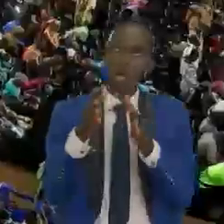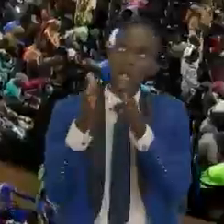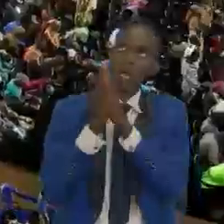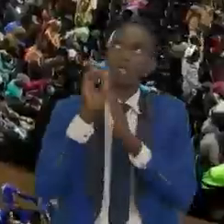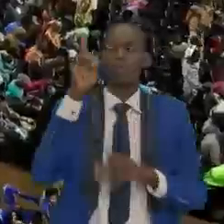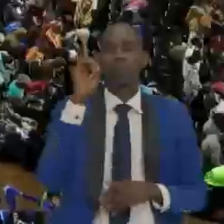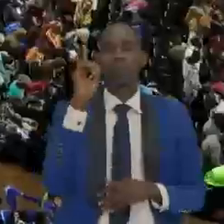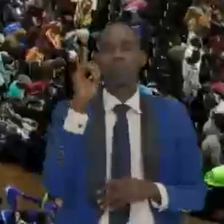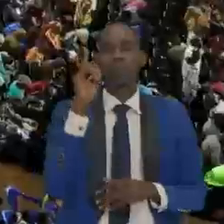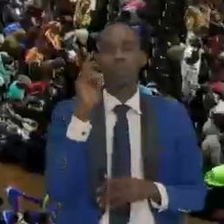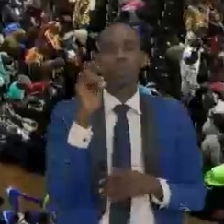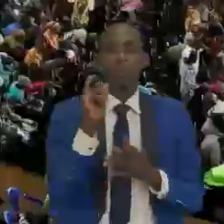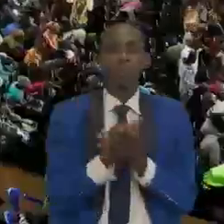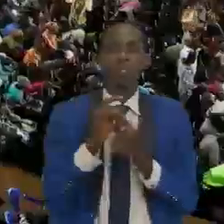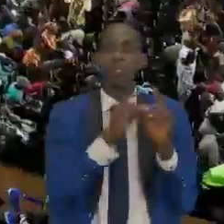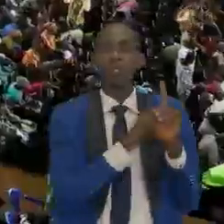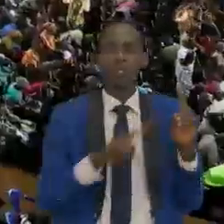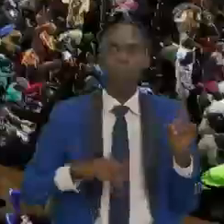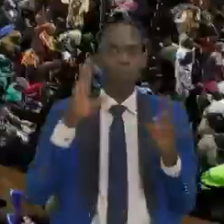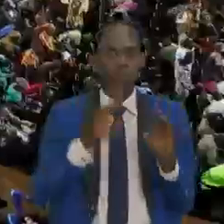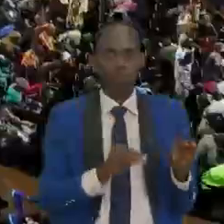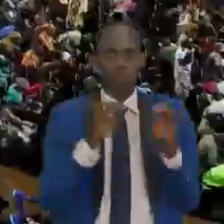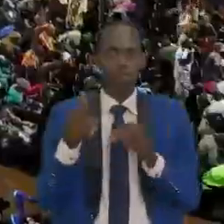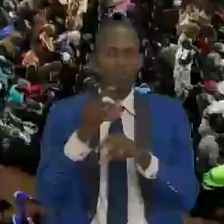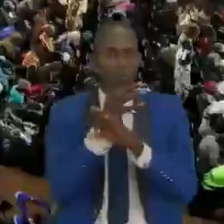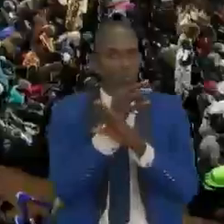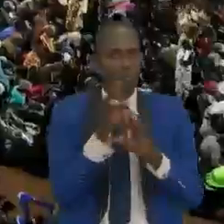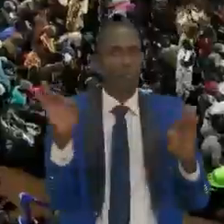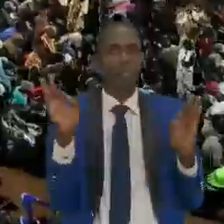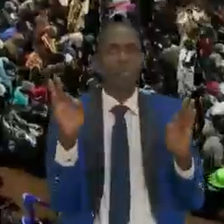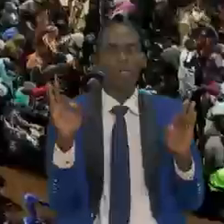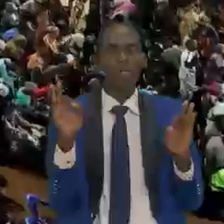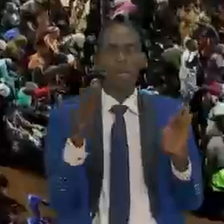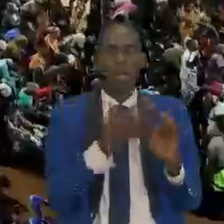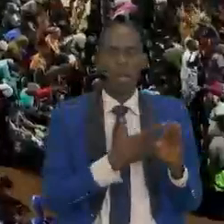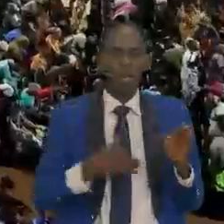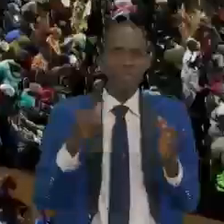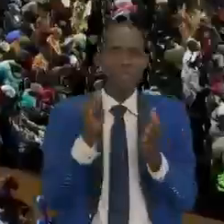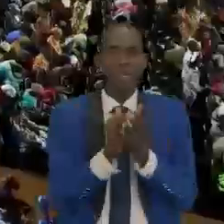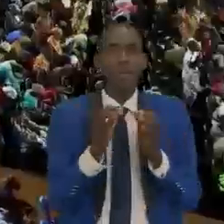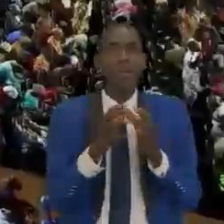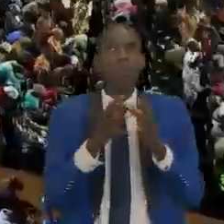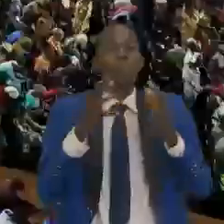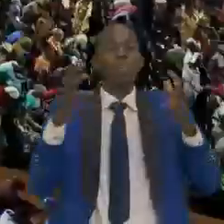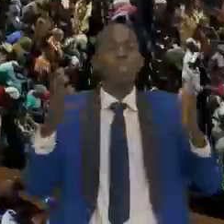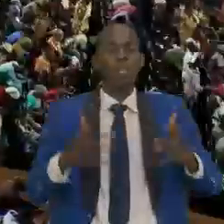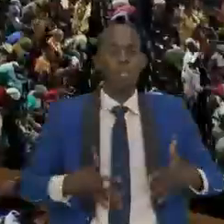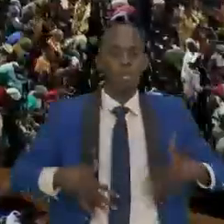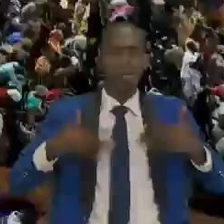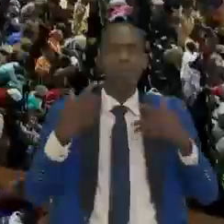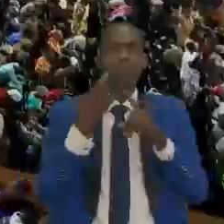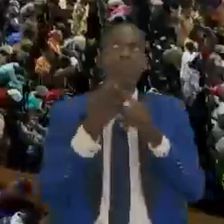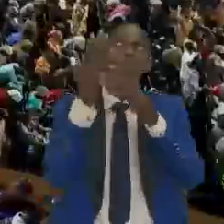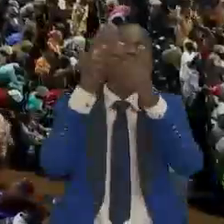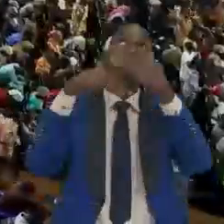That the Lord will set you free. And that abundant life from heaven will be